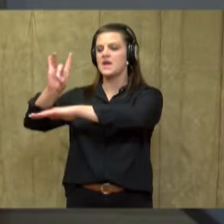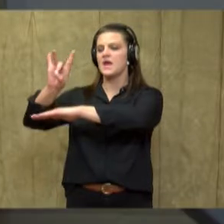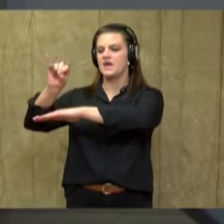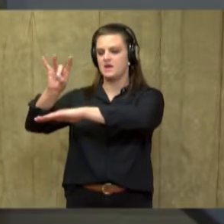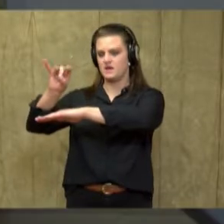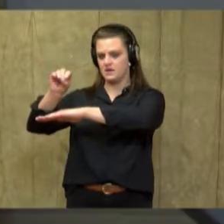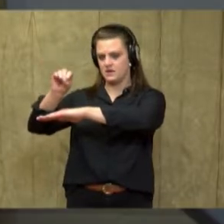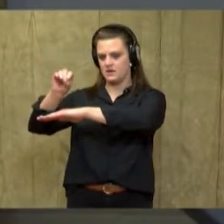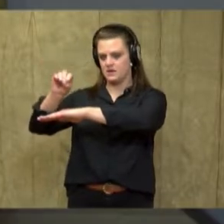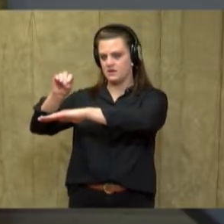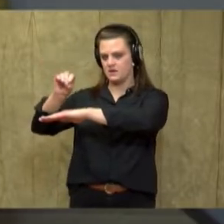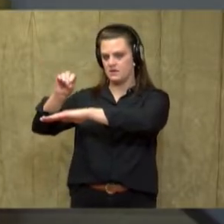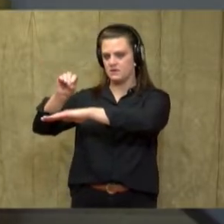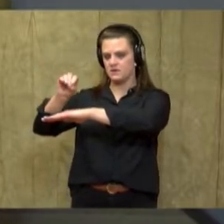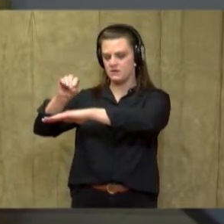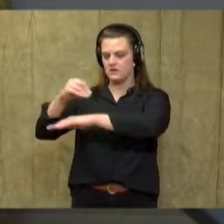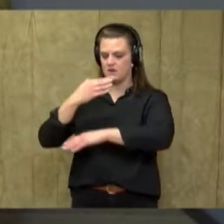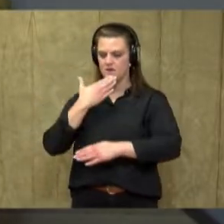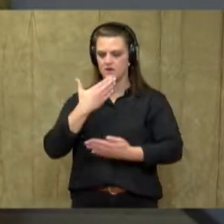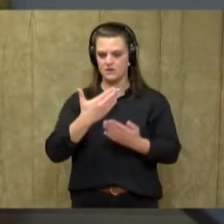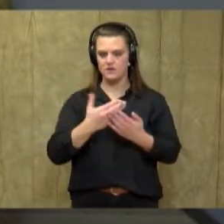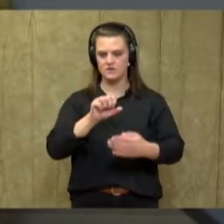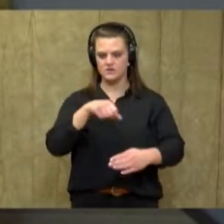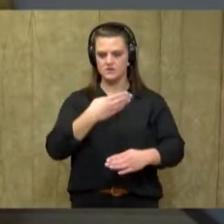80 hundredths. Very good.